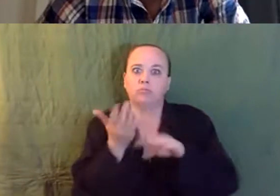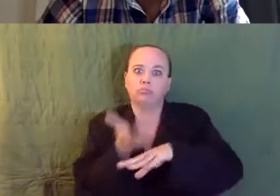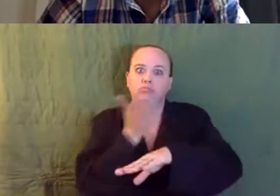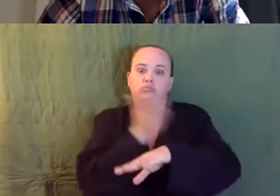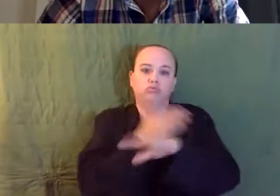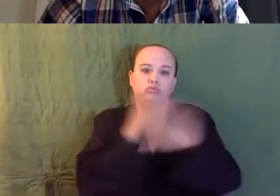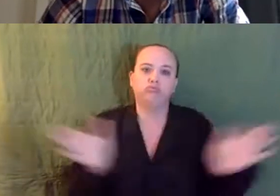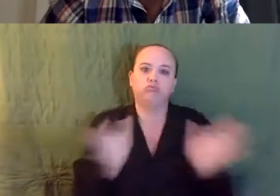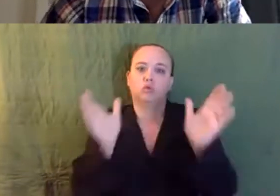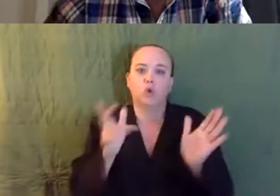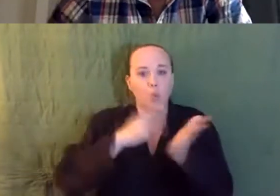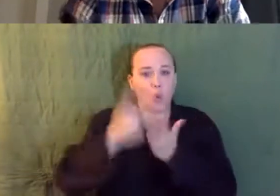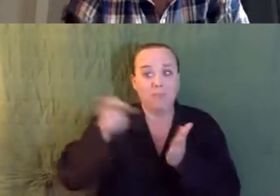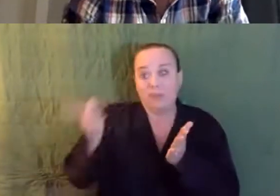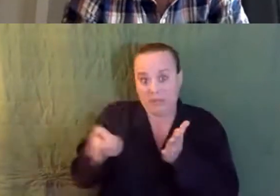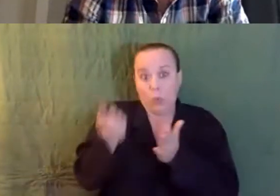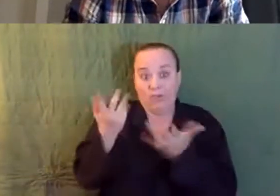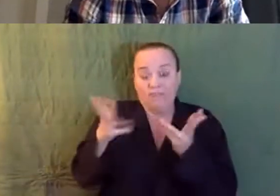I mean, Ezra's one of them. I agree.